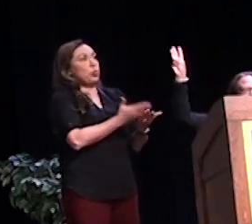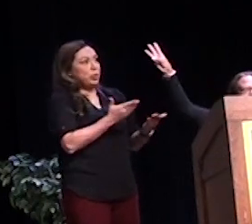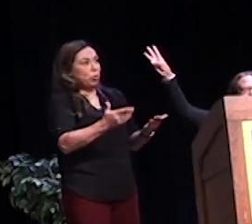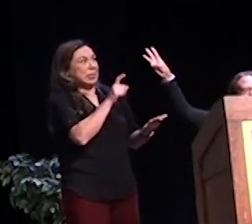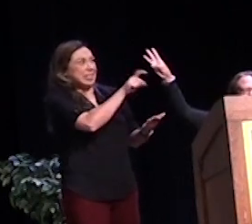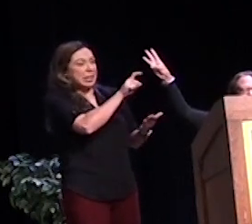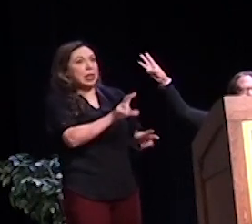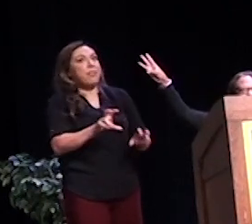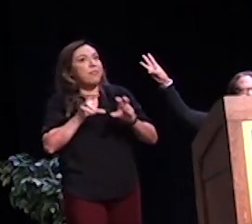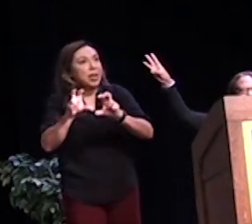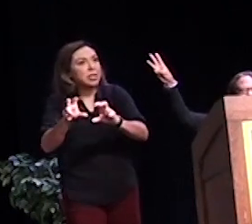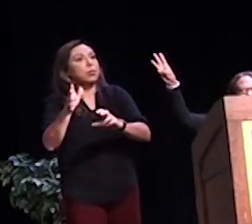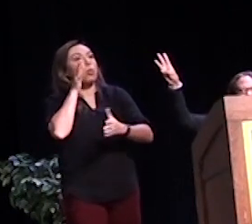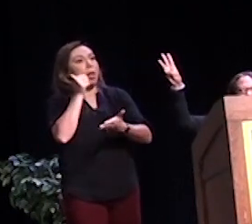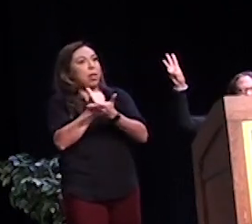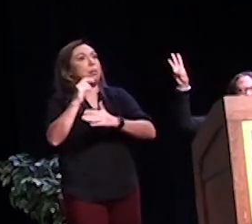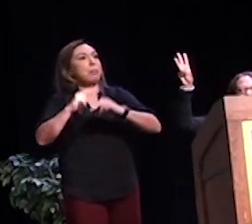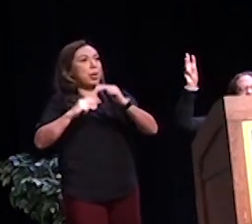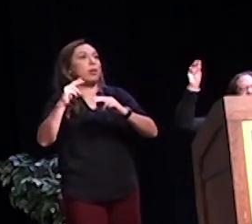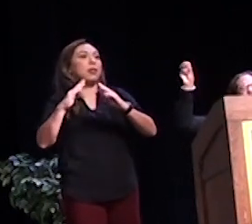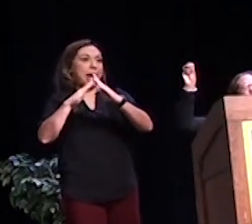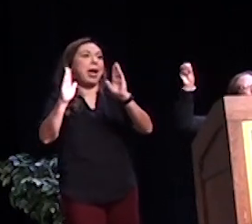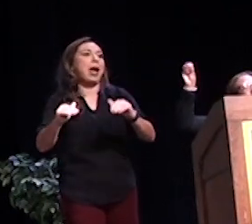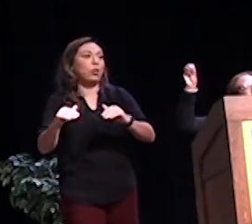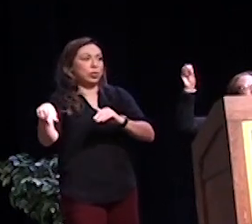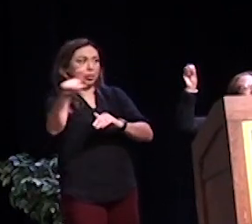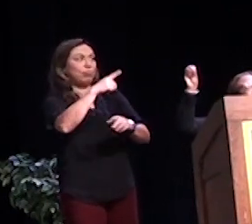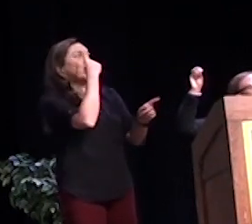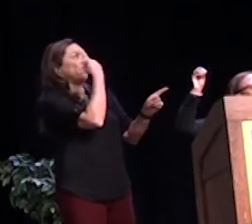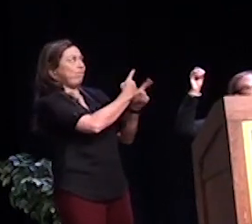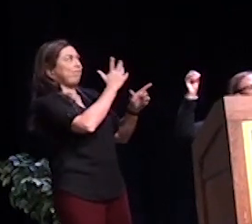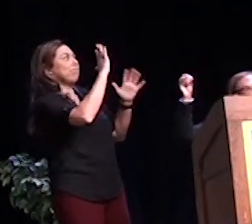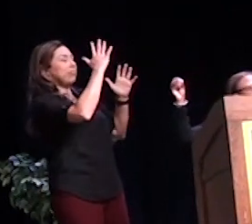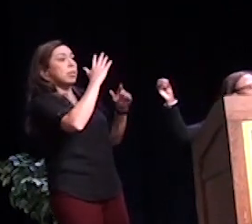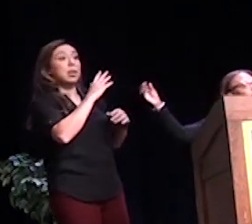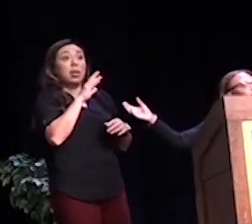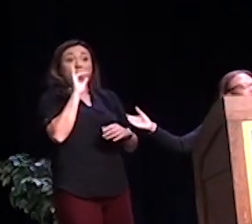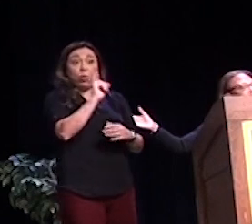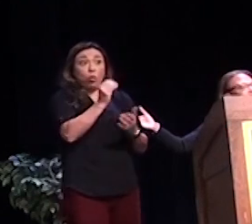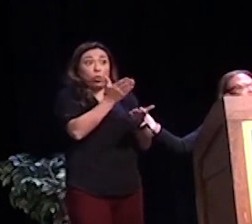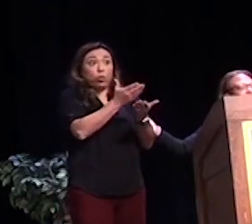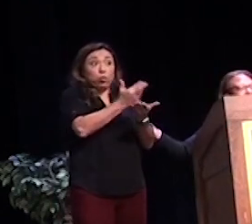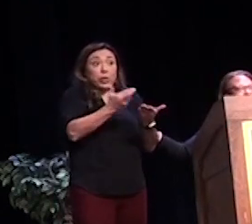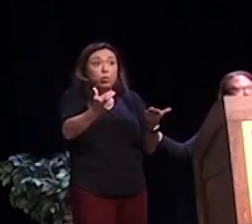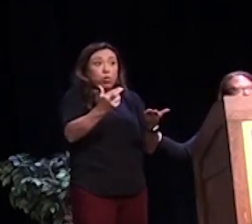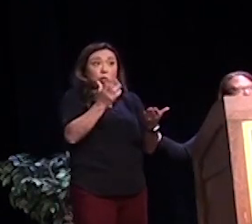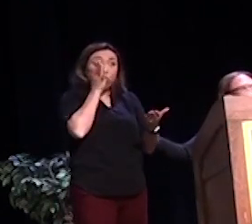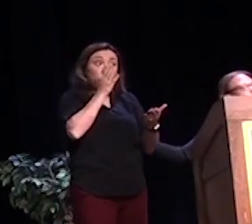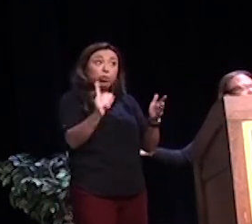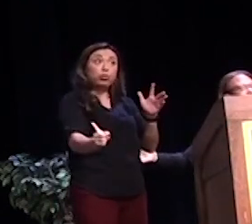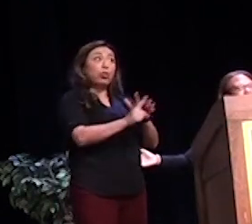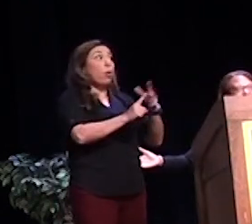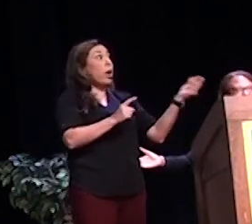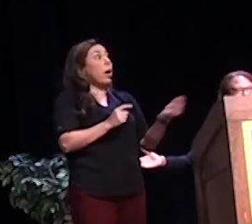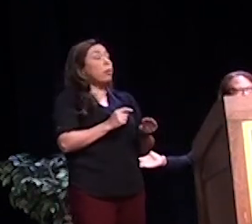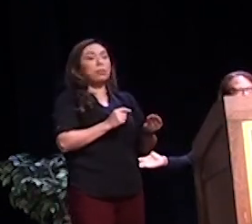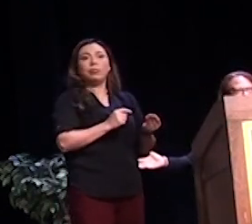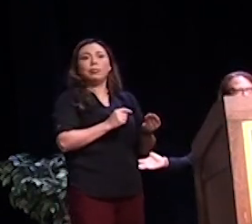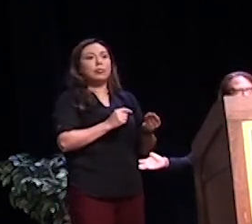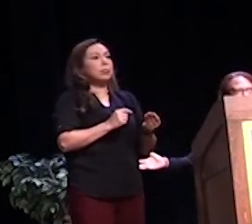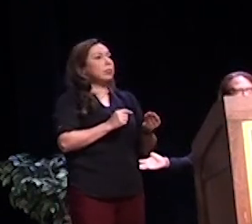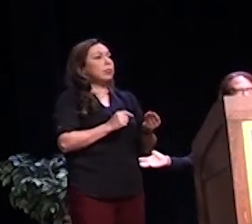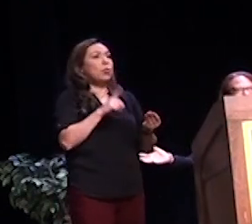does. Investment does. And those resources don't just show up because you hope it